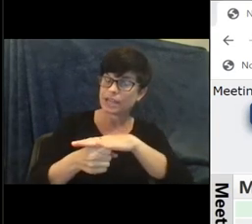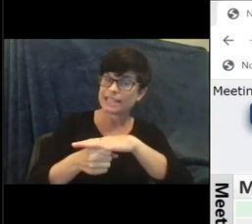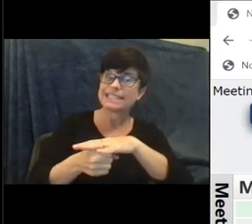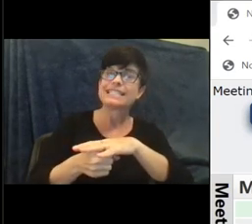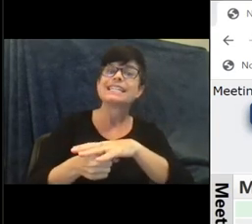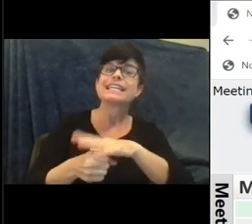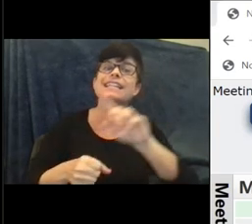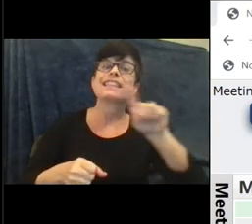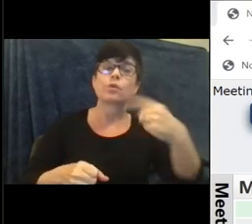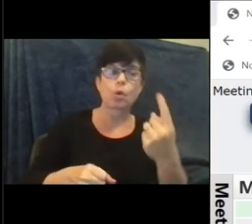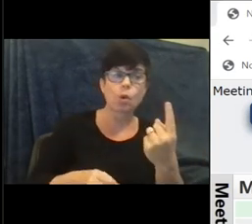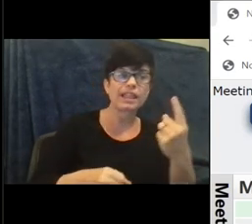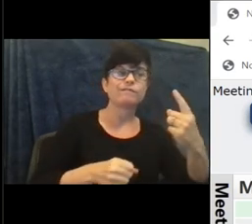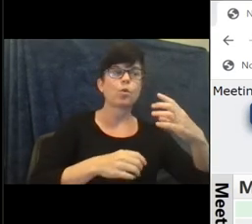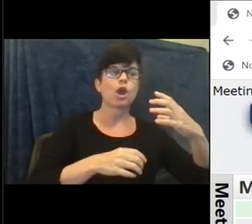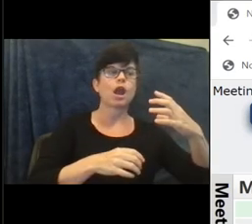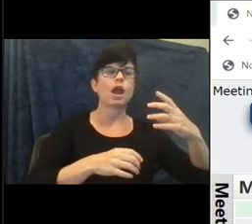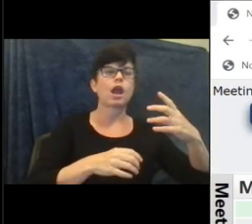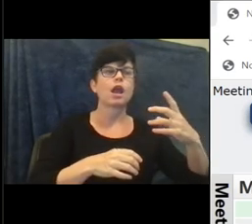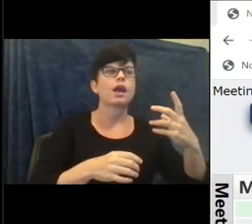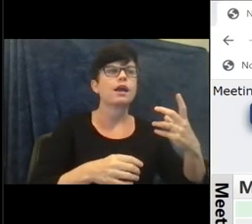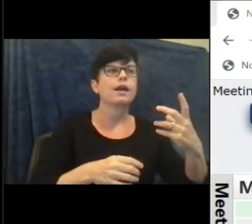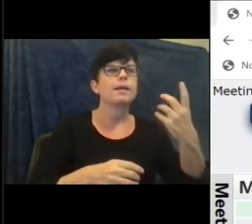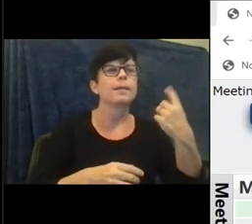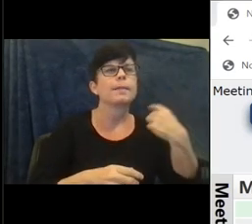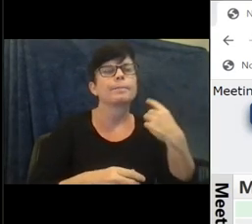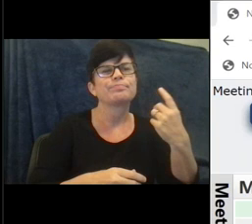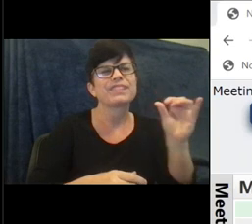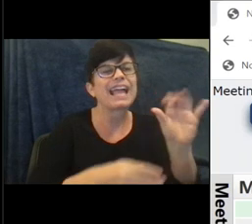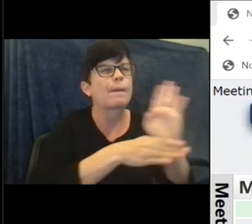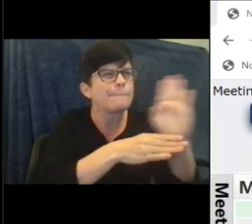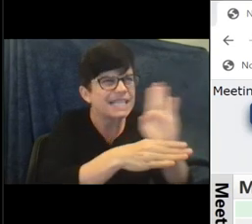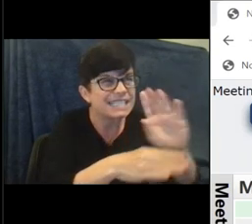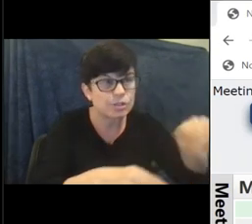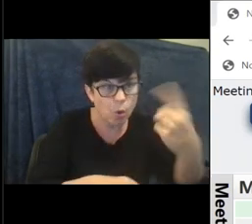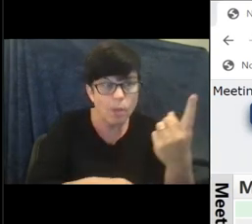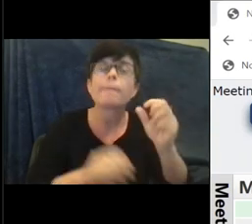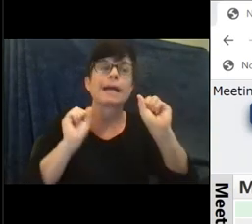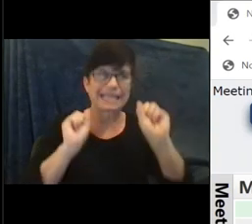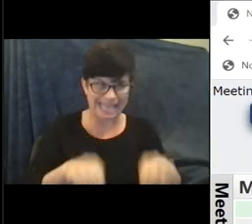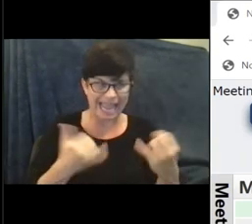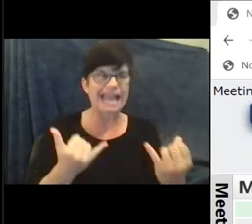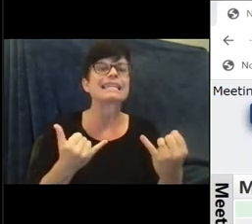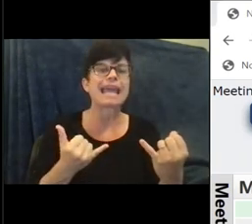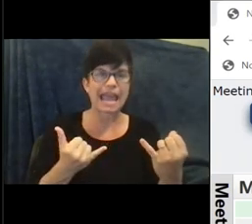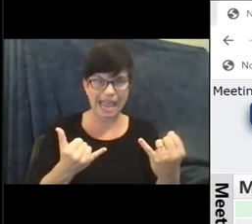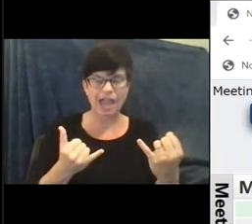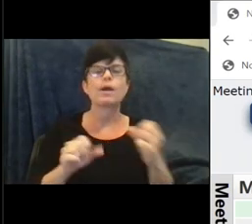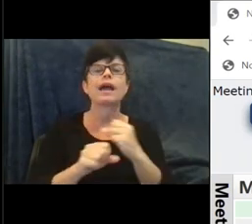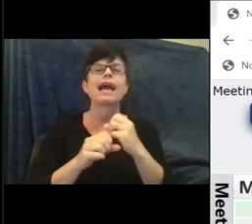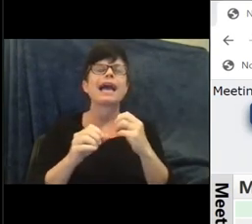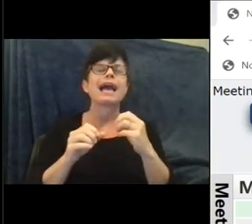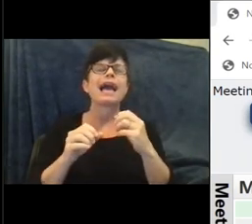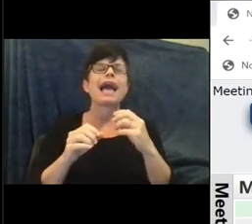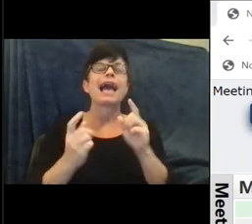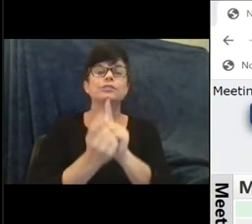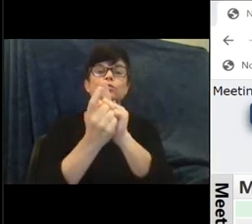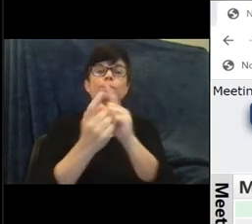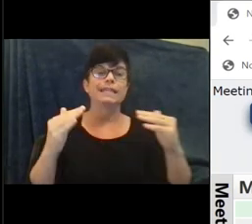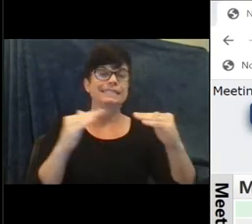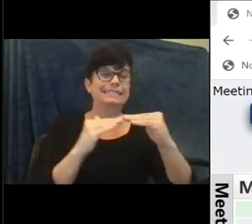and industrial, as long as it meets certain standards, and it requires for those to be approved administratively. Those developments